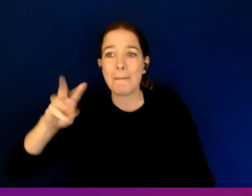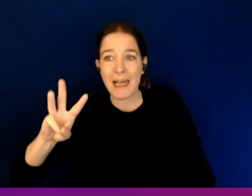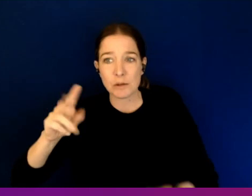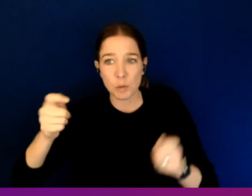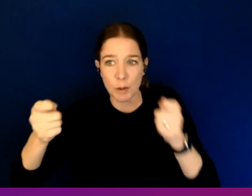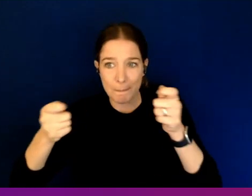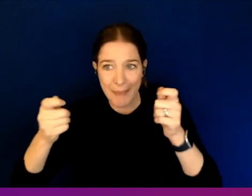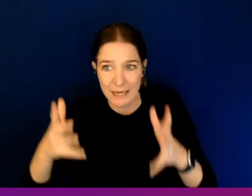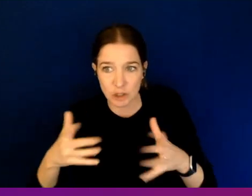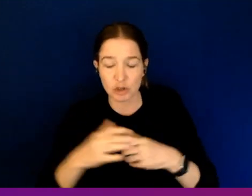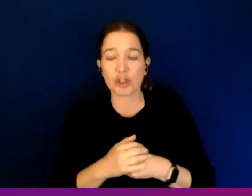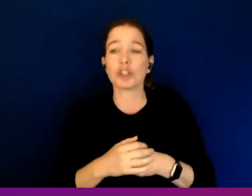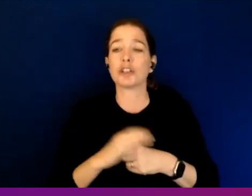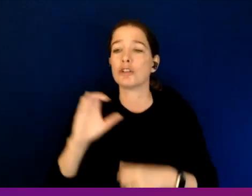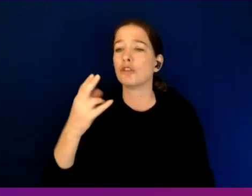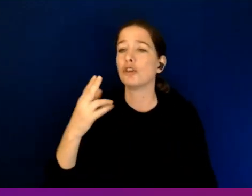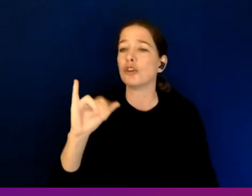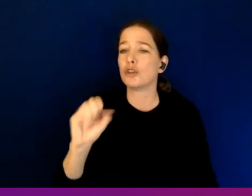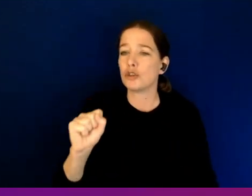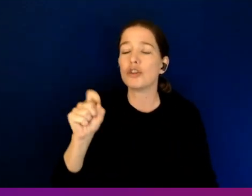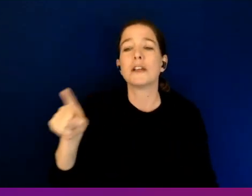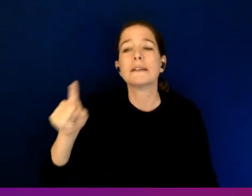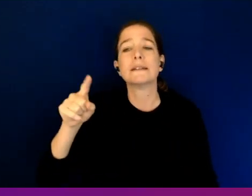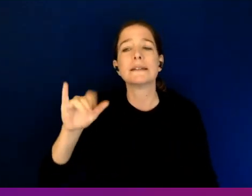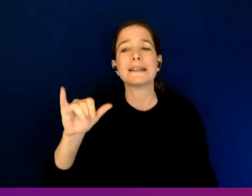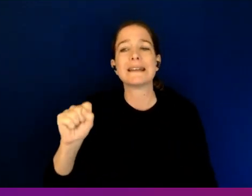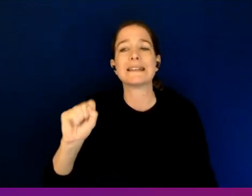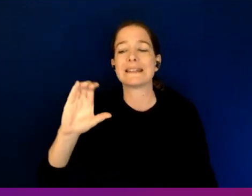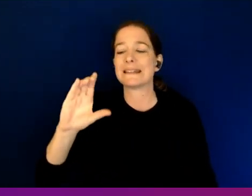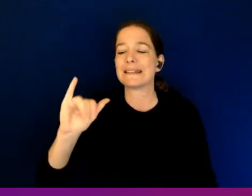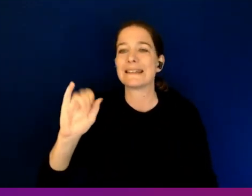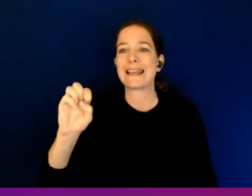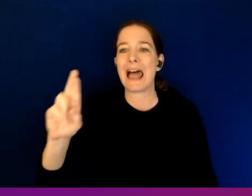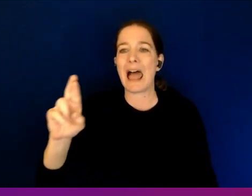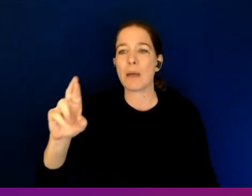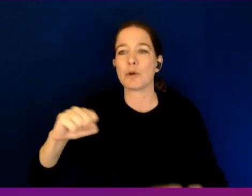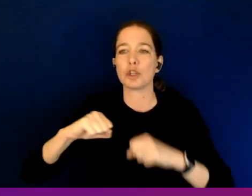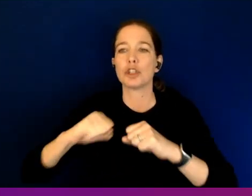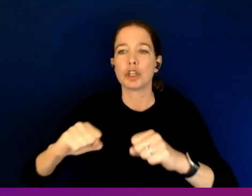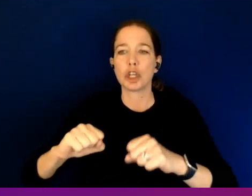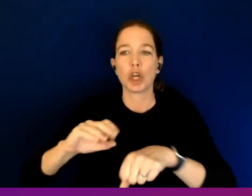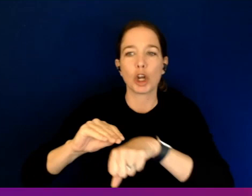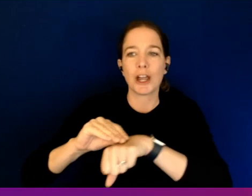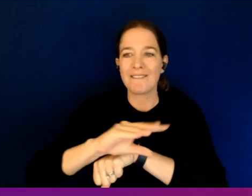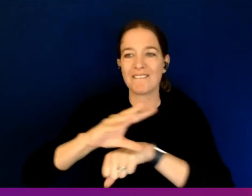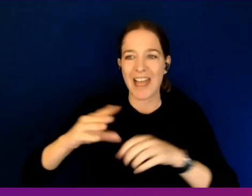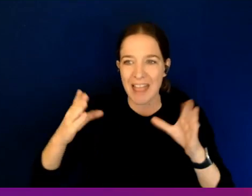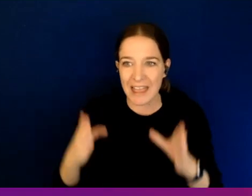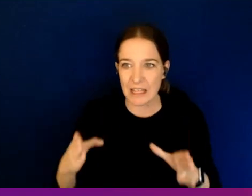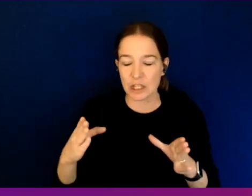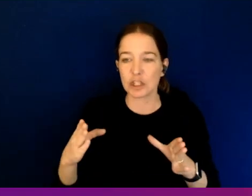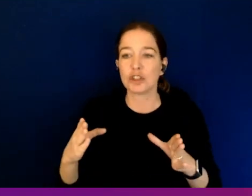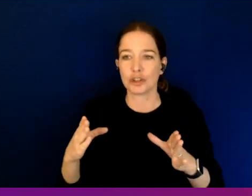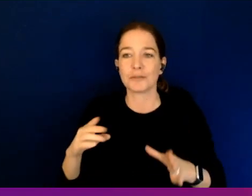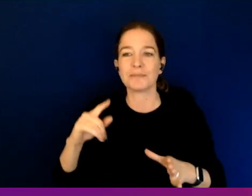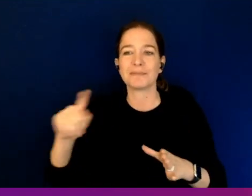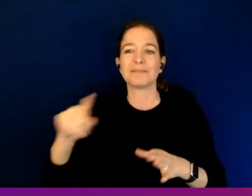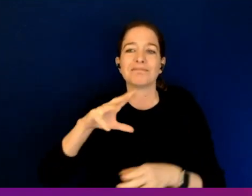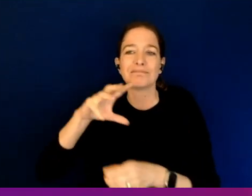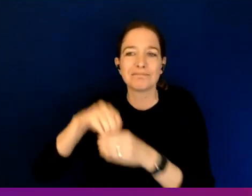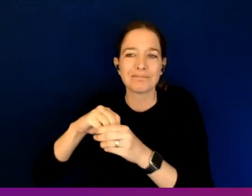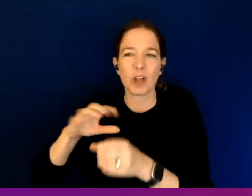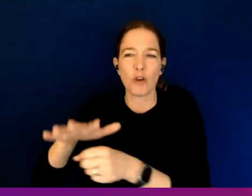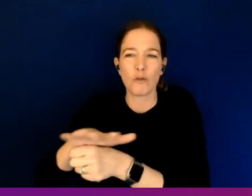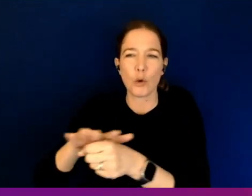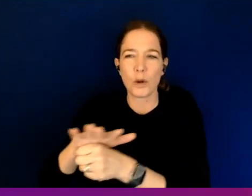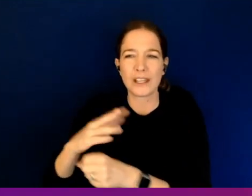is a cybersecurity state coordinator, also referred to as a cybersecurity advisor. He's a member of the Integrated Operations Division out of